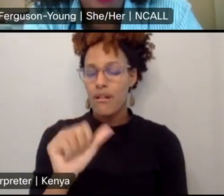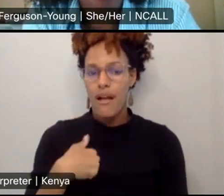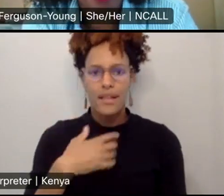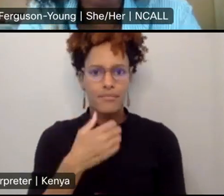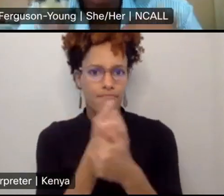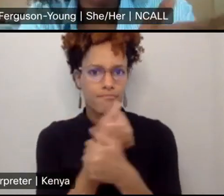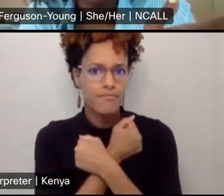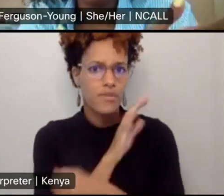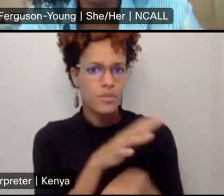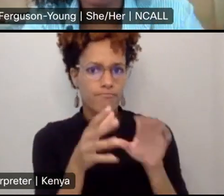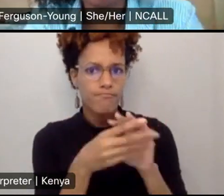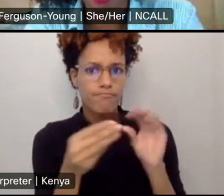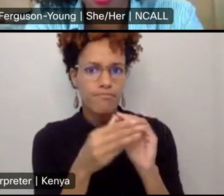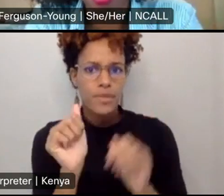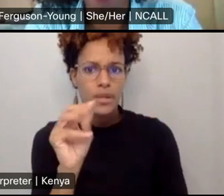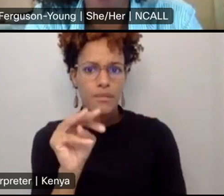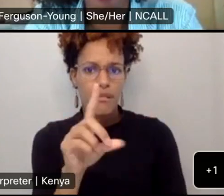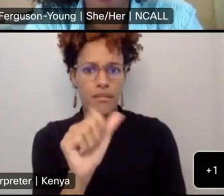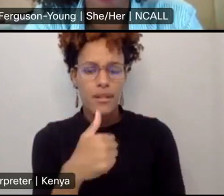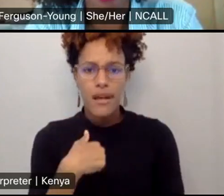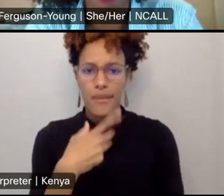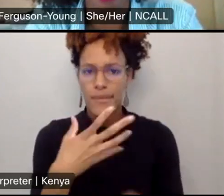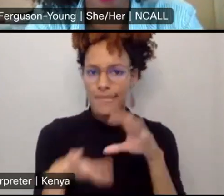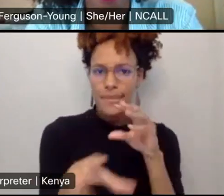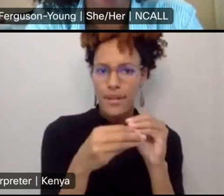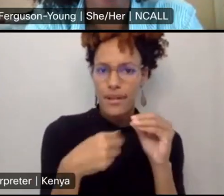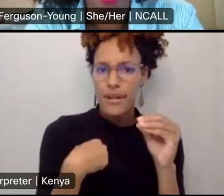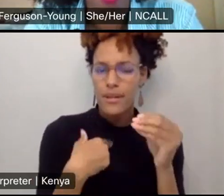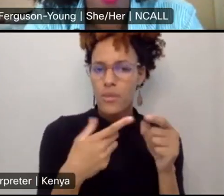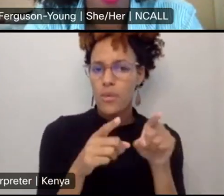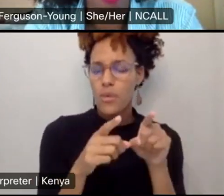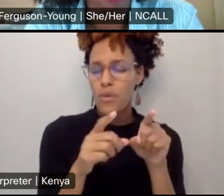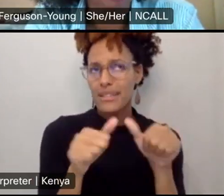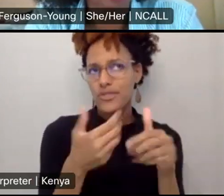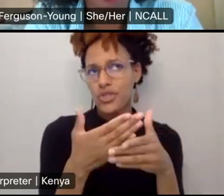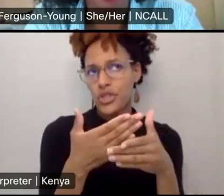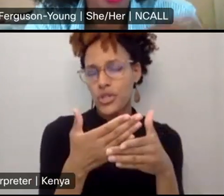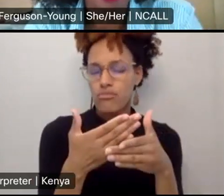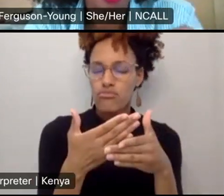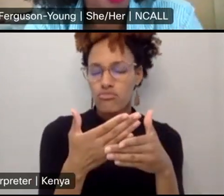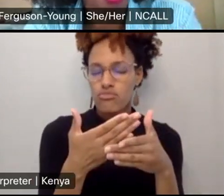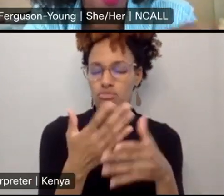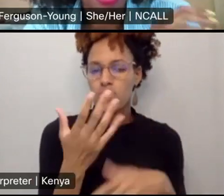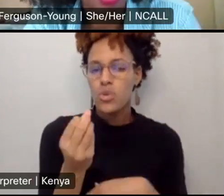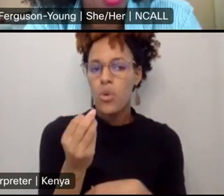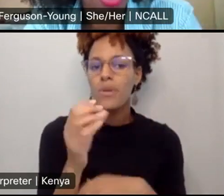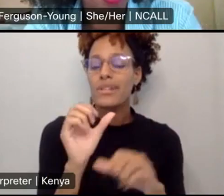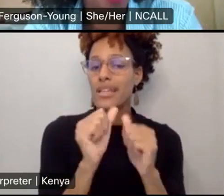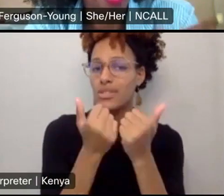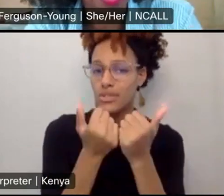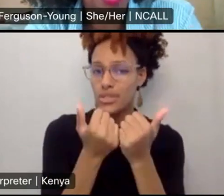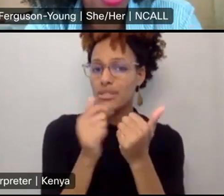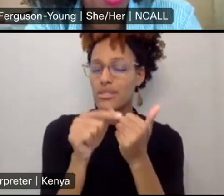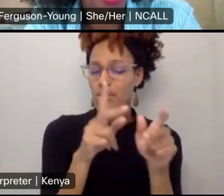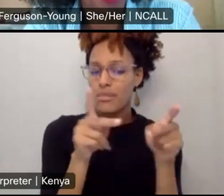a little bit in addition to that, I would just share so the agencies are places where elders